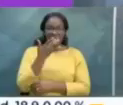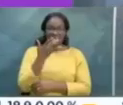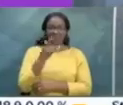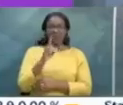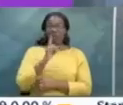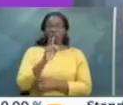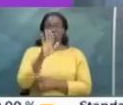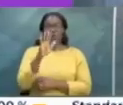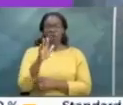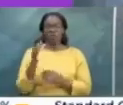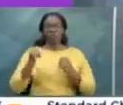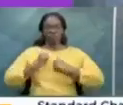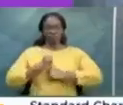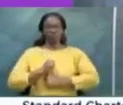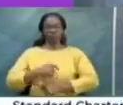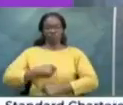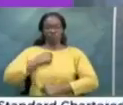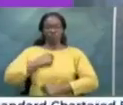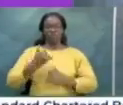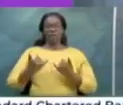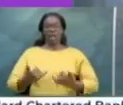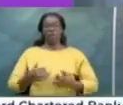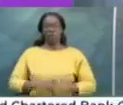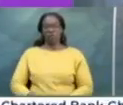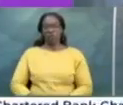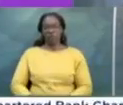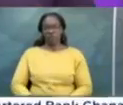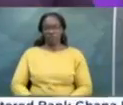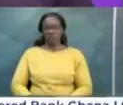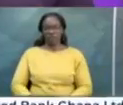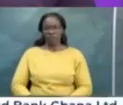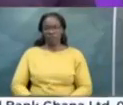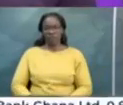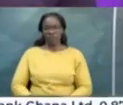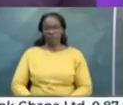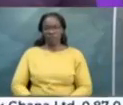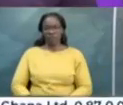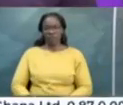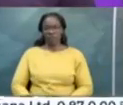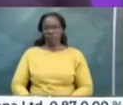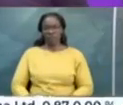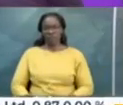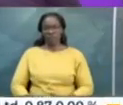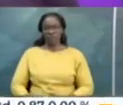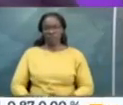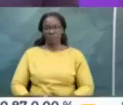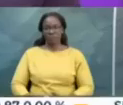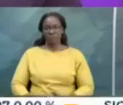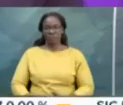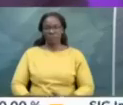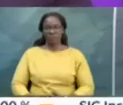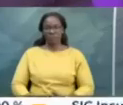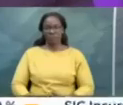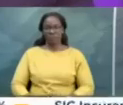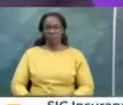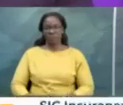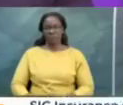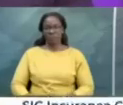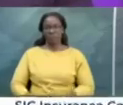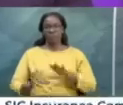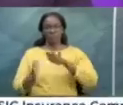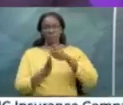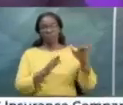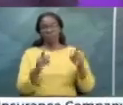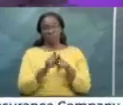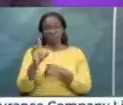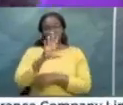order your video jacket right now. Now, still on that African flavor, yes. Let's go to ethnic print.